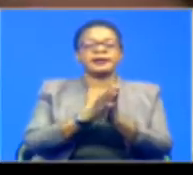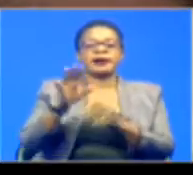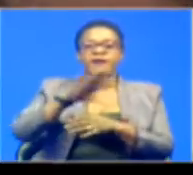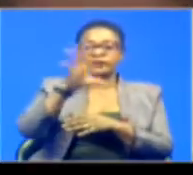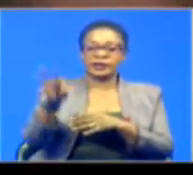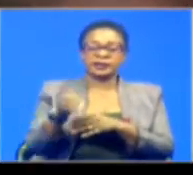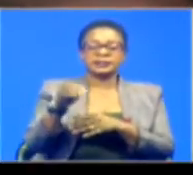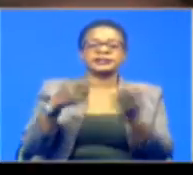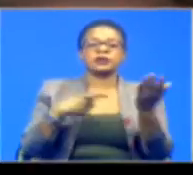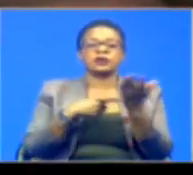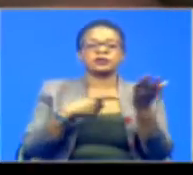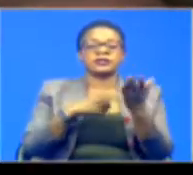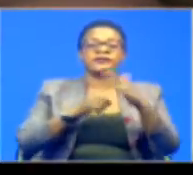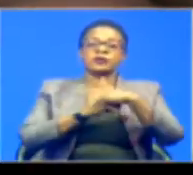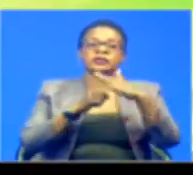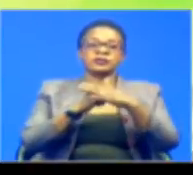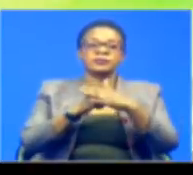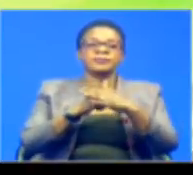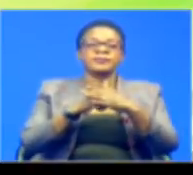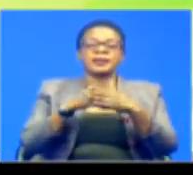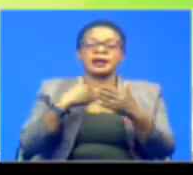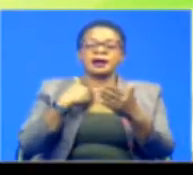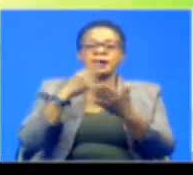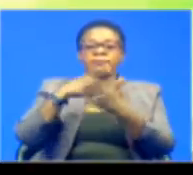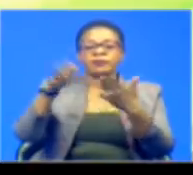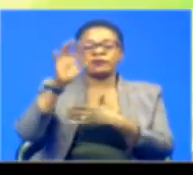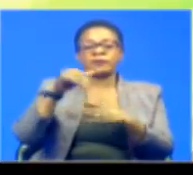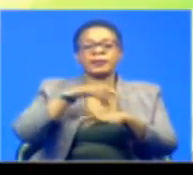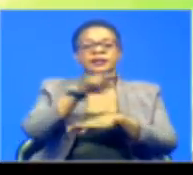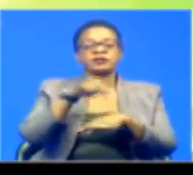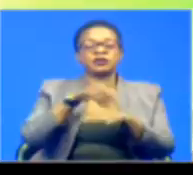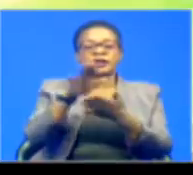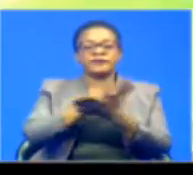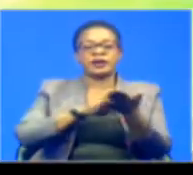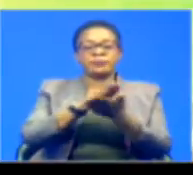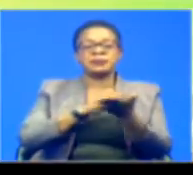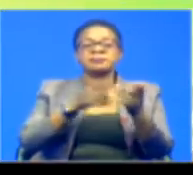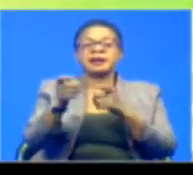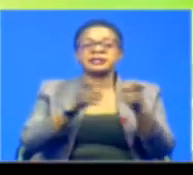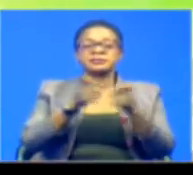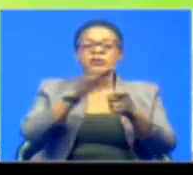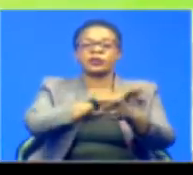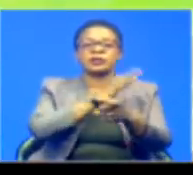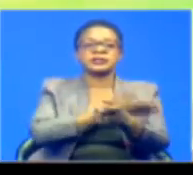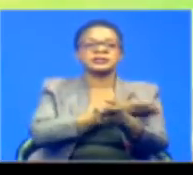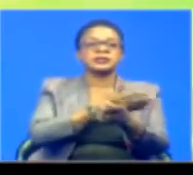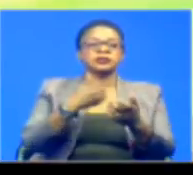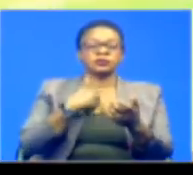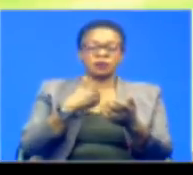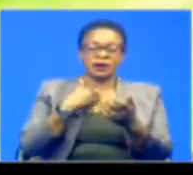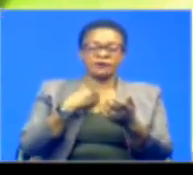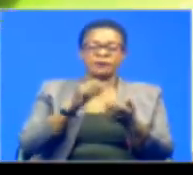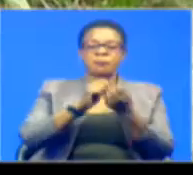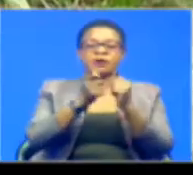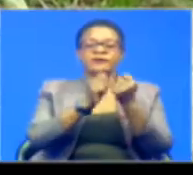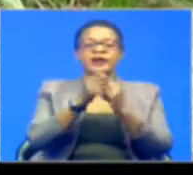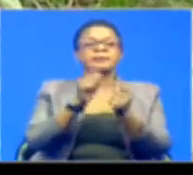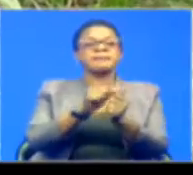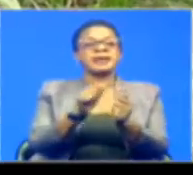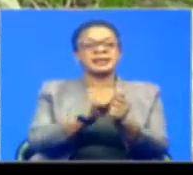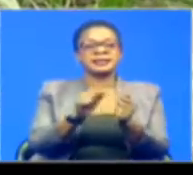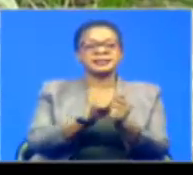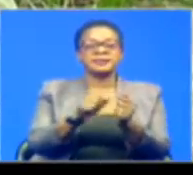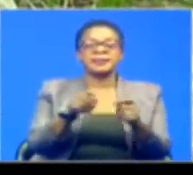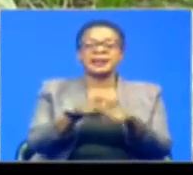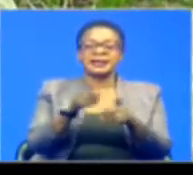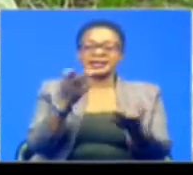Technology Foundation sought approval from the National Environment Management Authority to plant genetically modified maize and assess